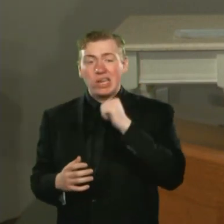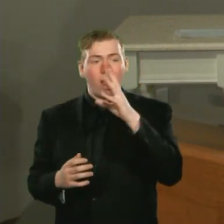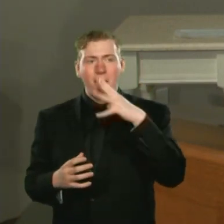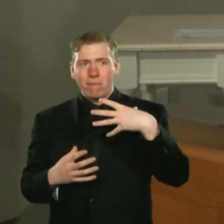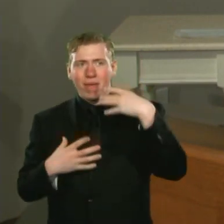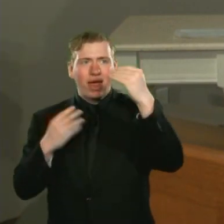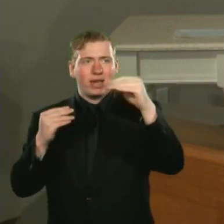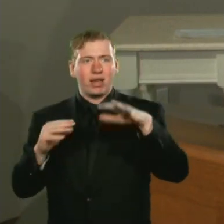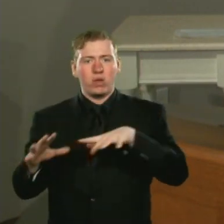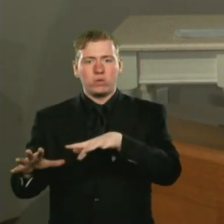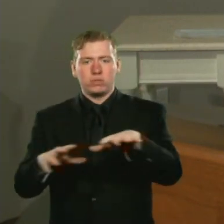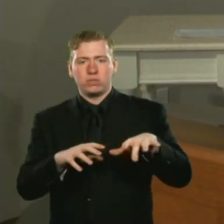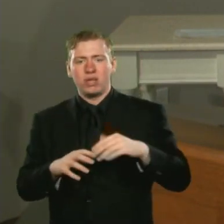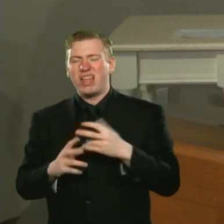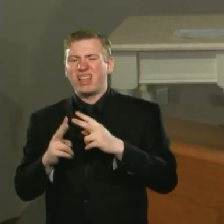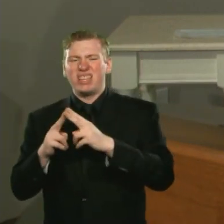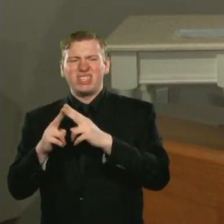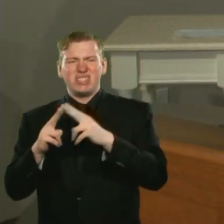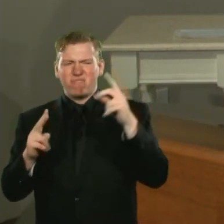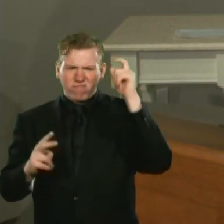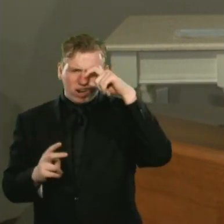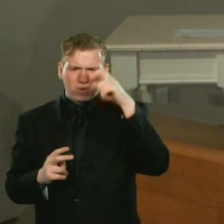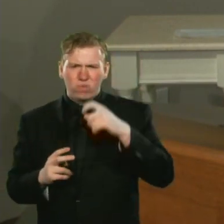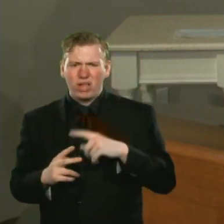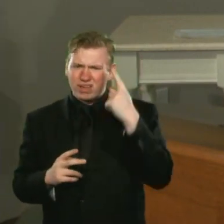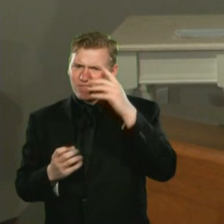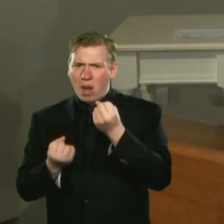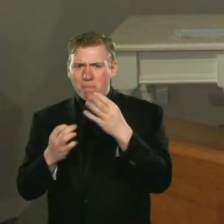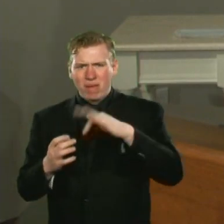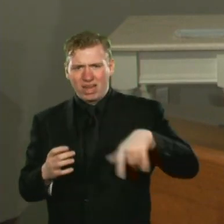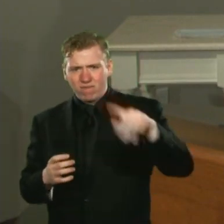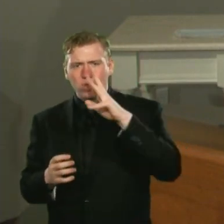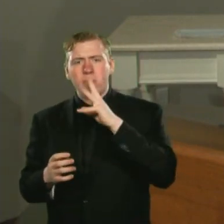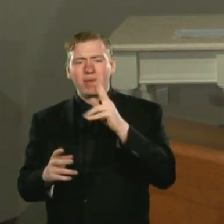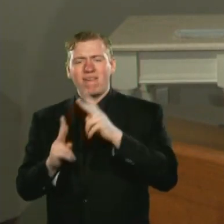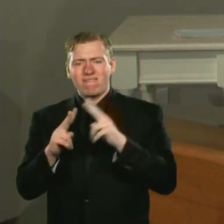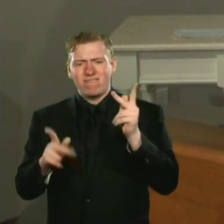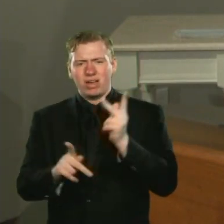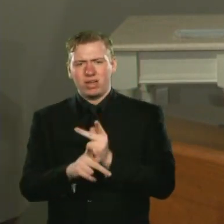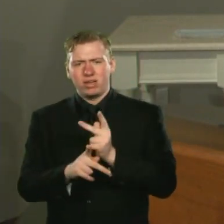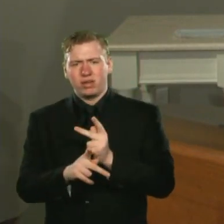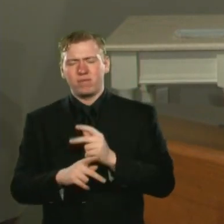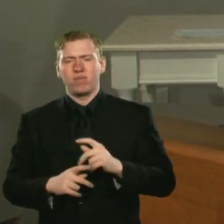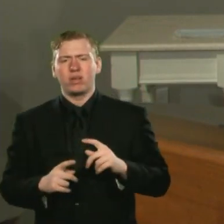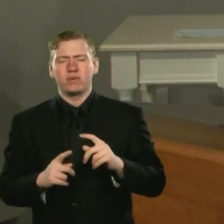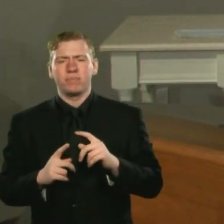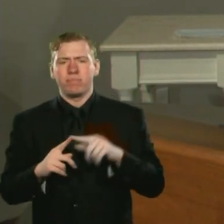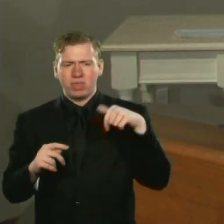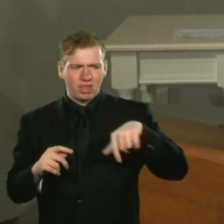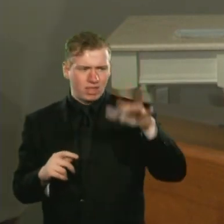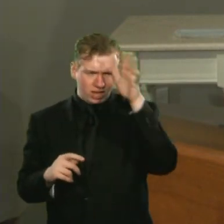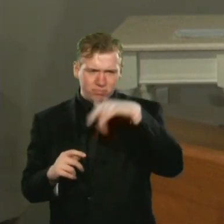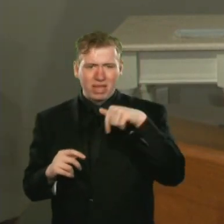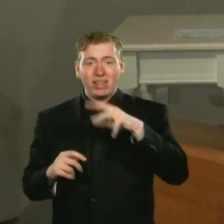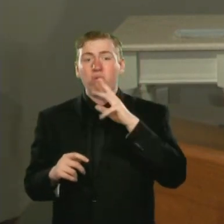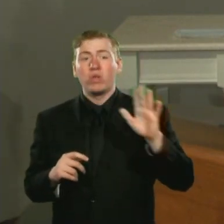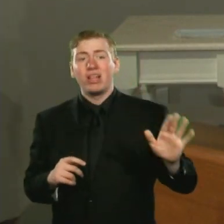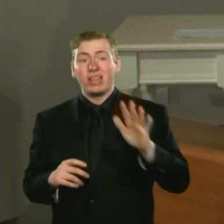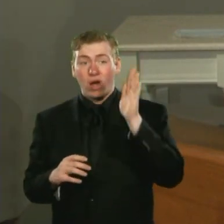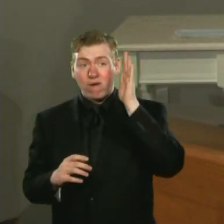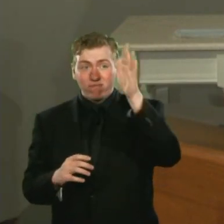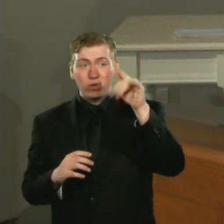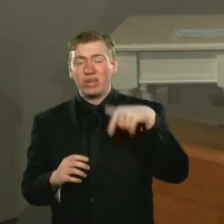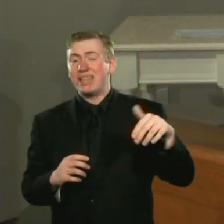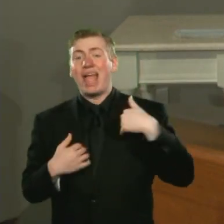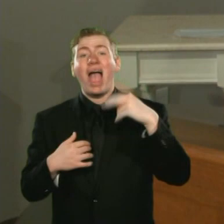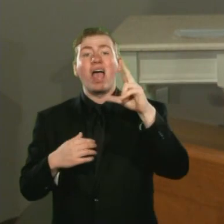out and about, and it's very wise for many of you to be very careful. But these men, this was their future. They